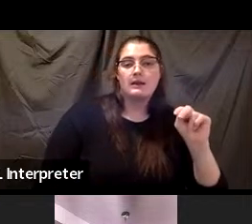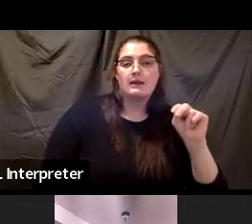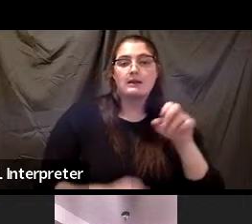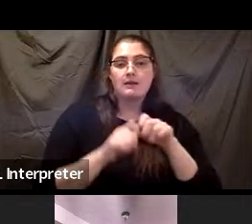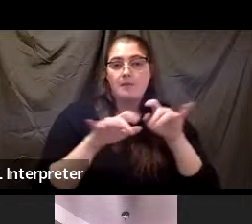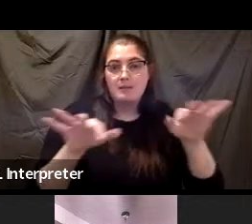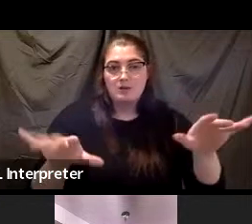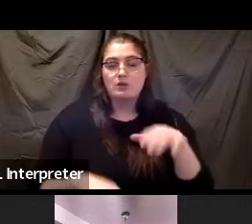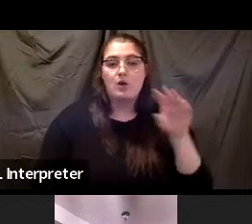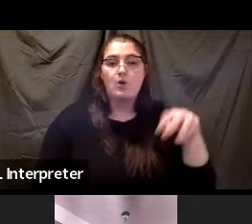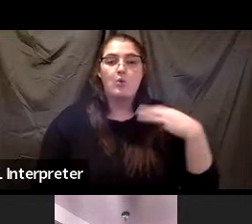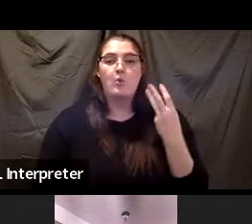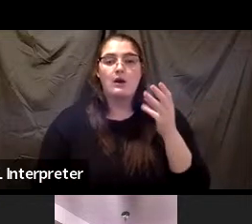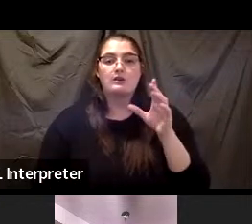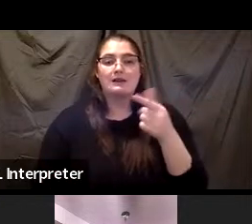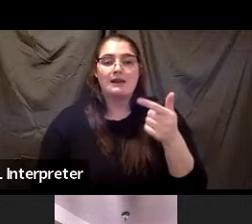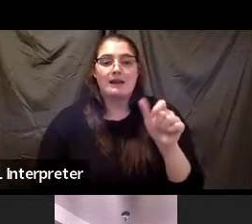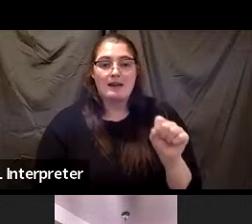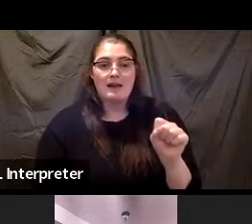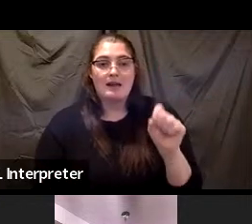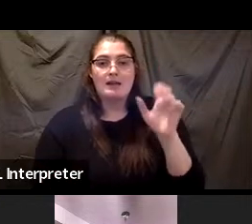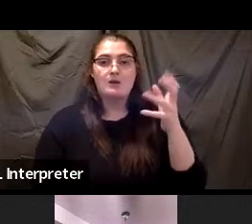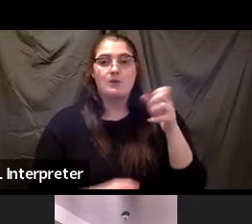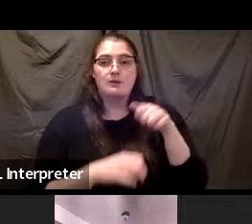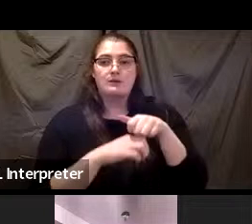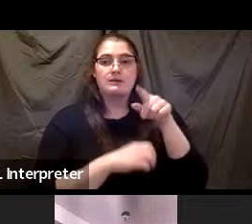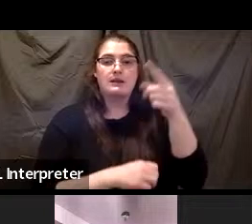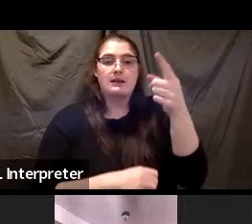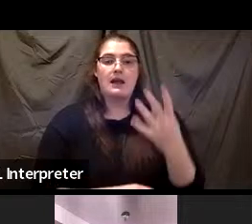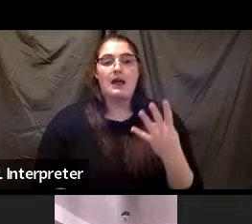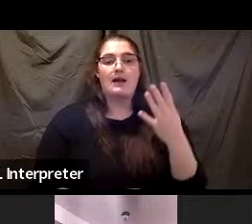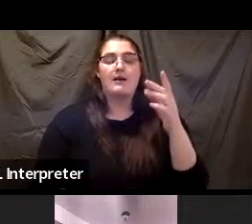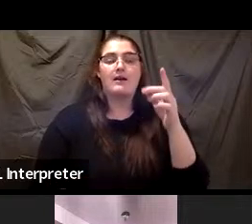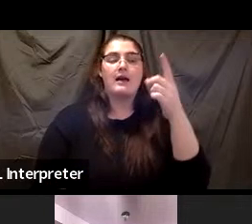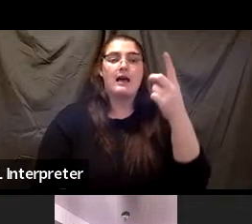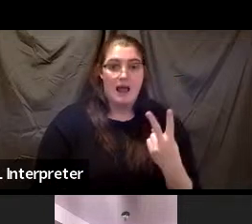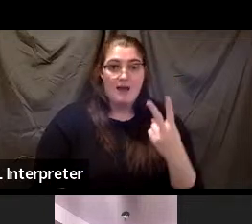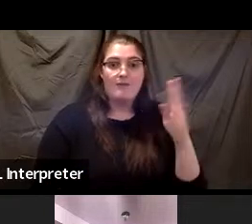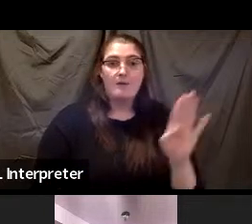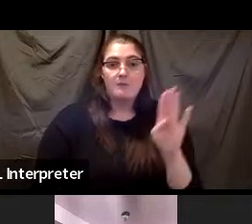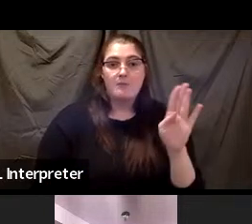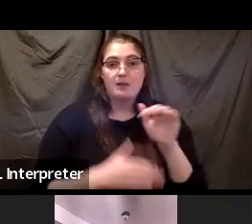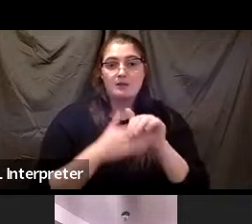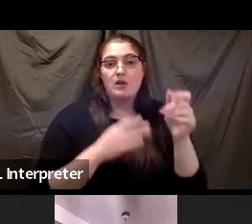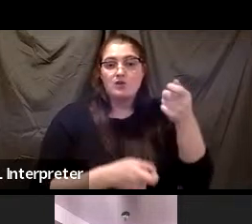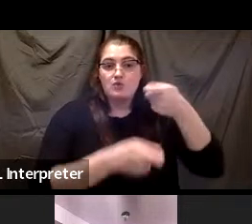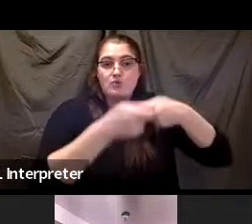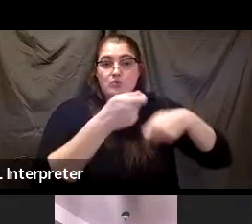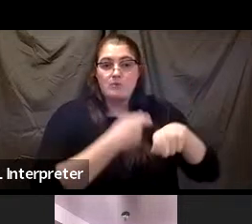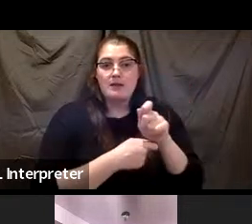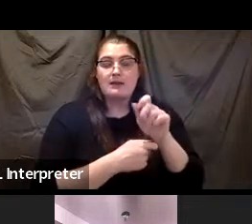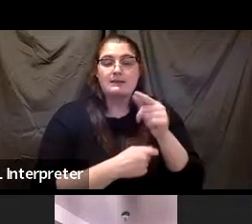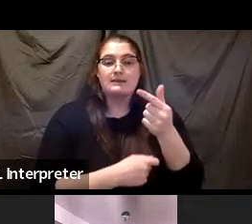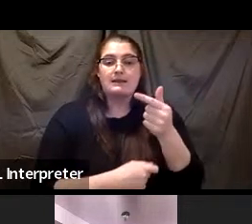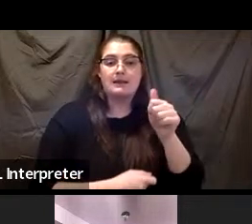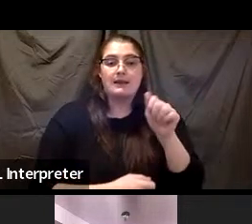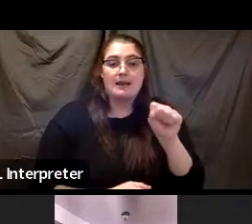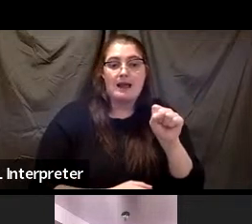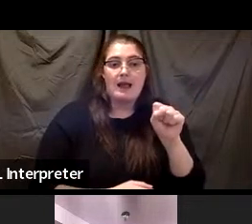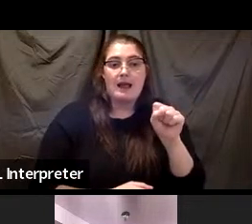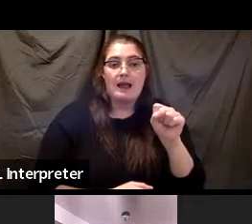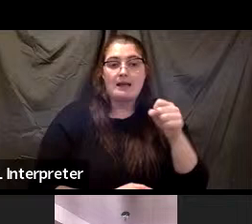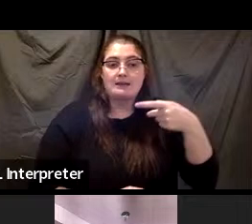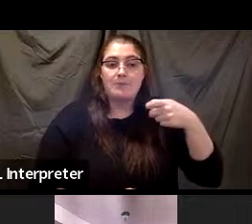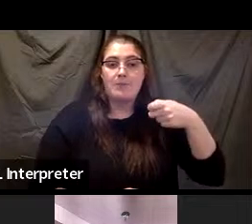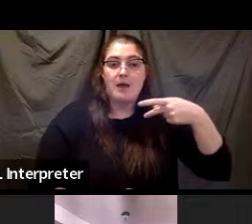spend over $500 million on replacing the gas pipes instead of repairing them at a fraction